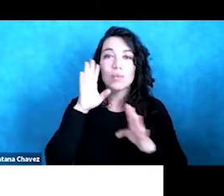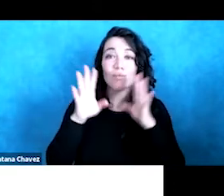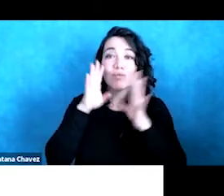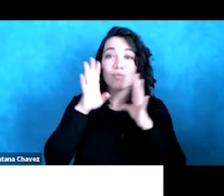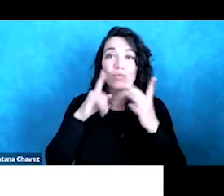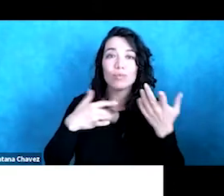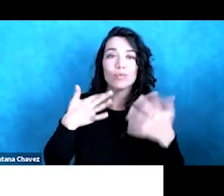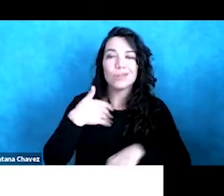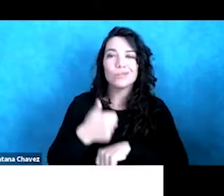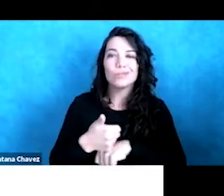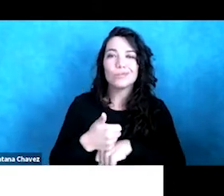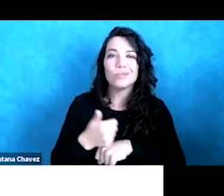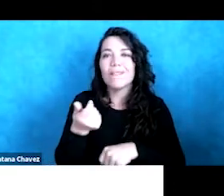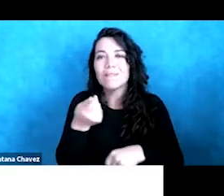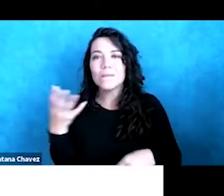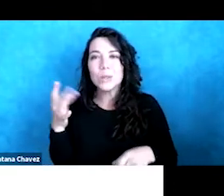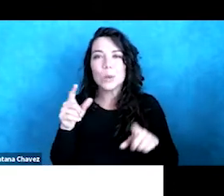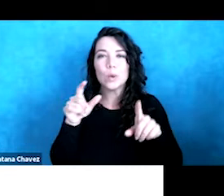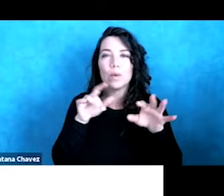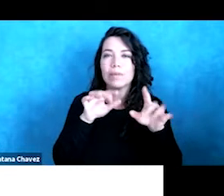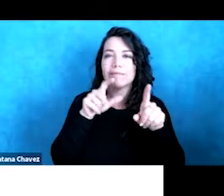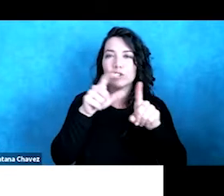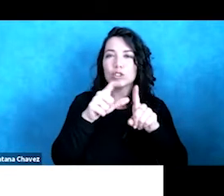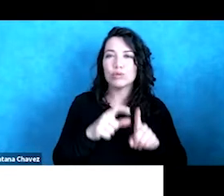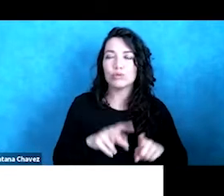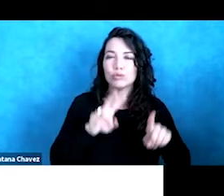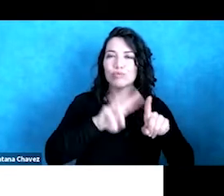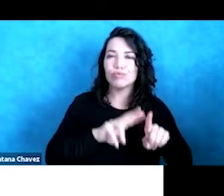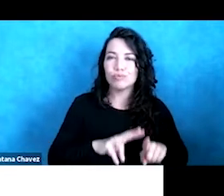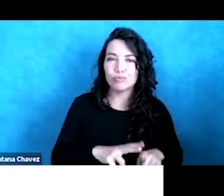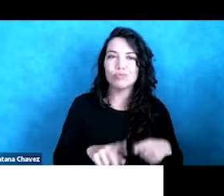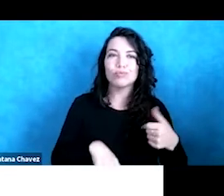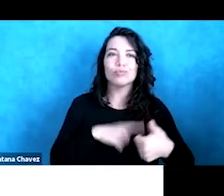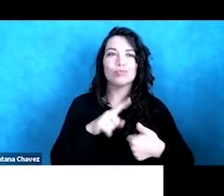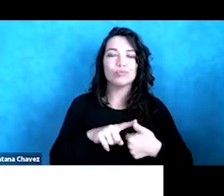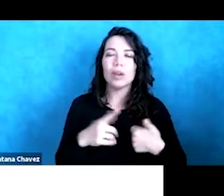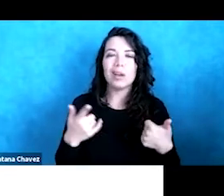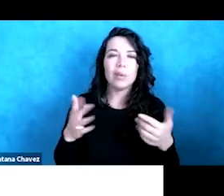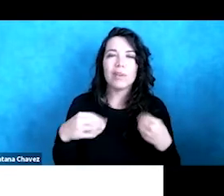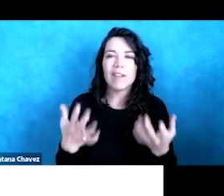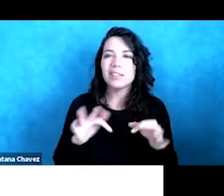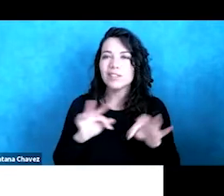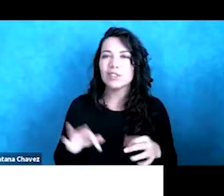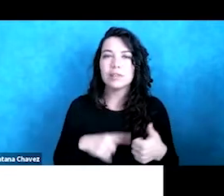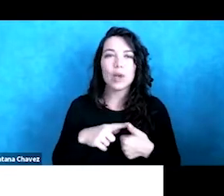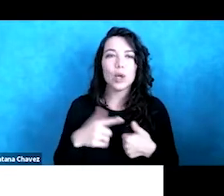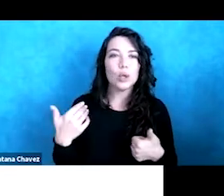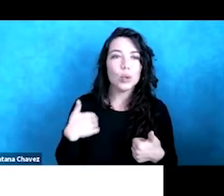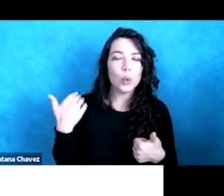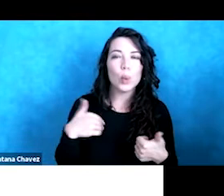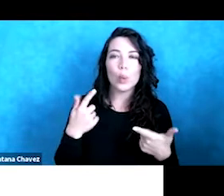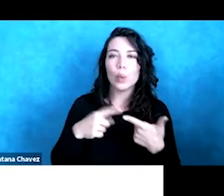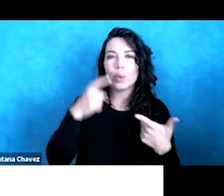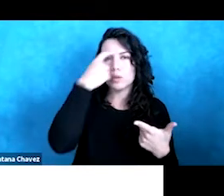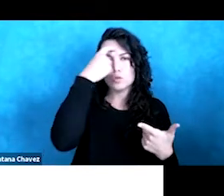were essential for the use of the toolkit. So we provide a definition for youth, trauma, caregiver, dimensions of